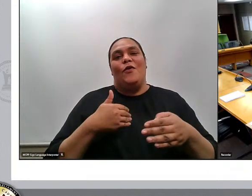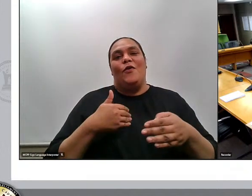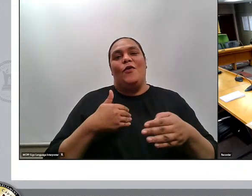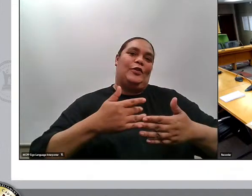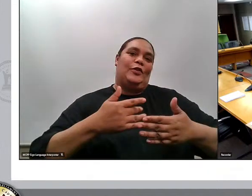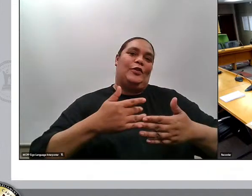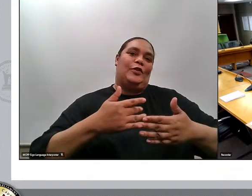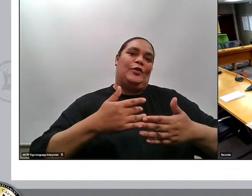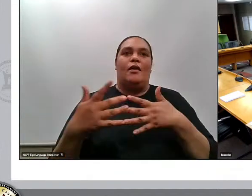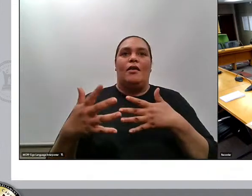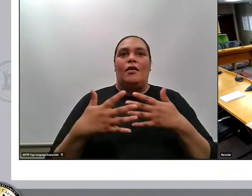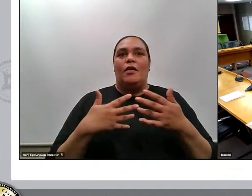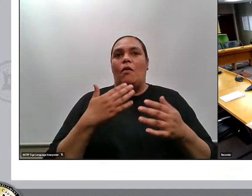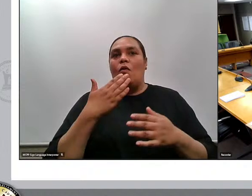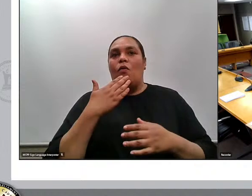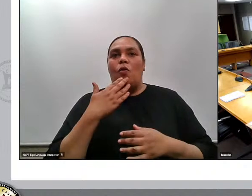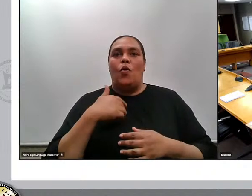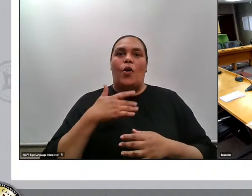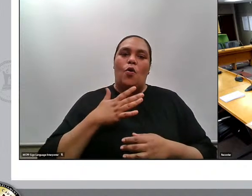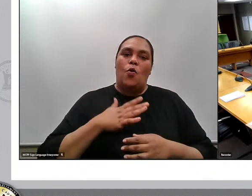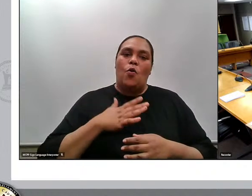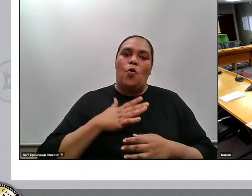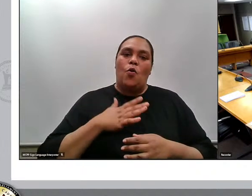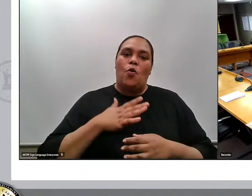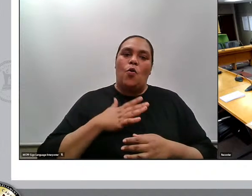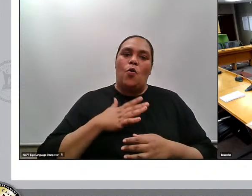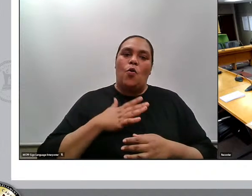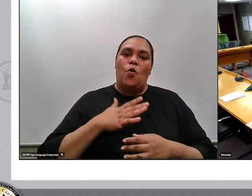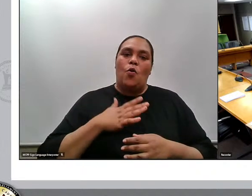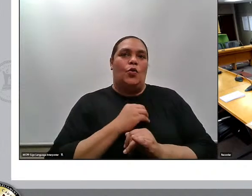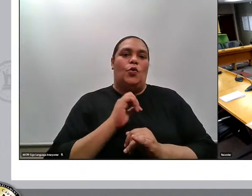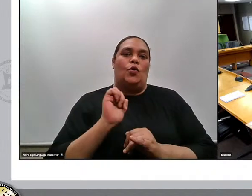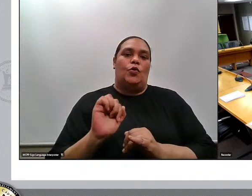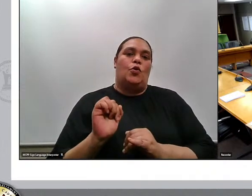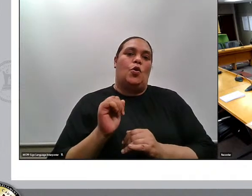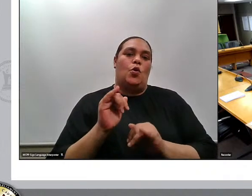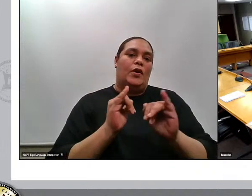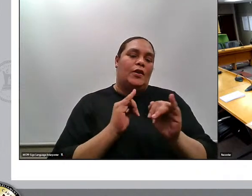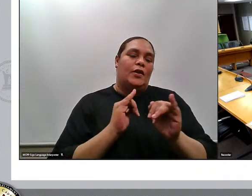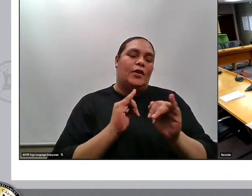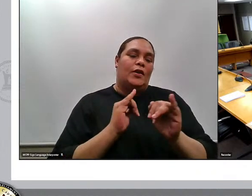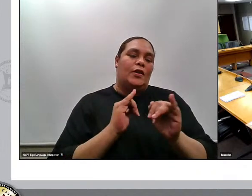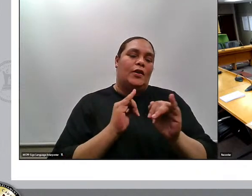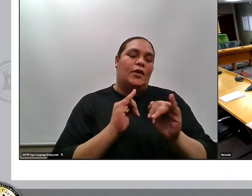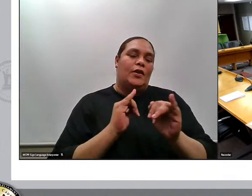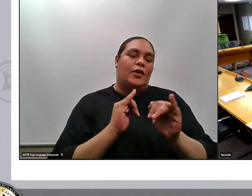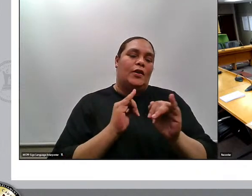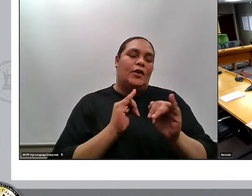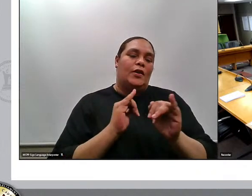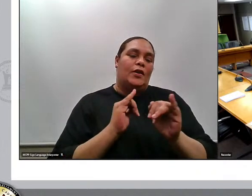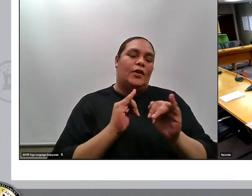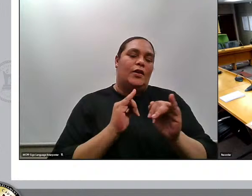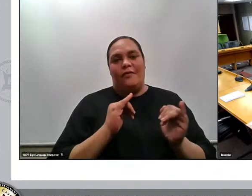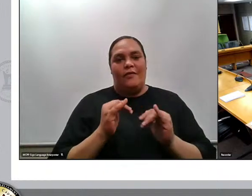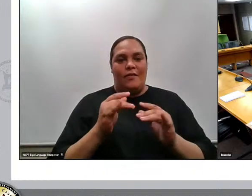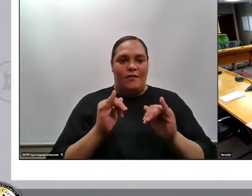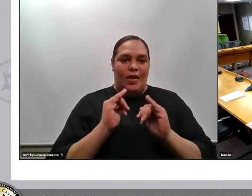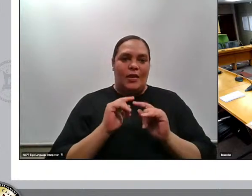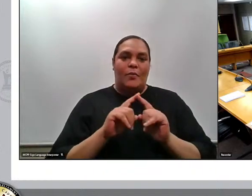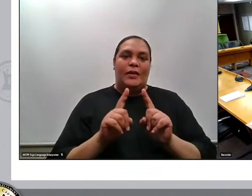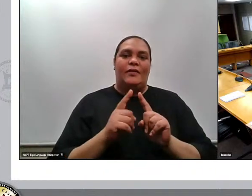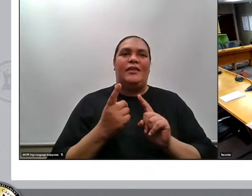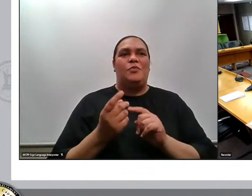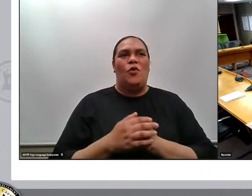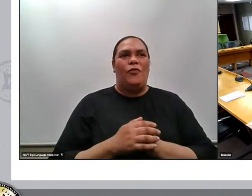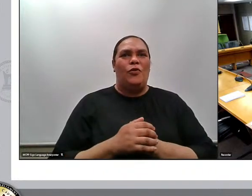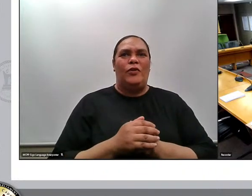discuss who we would be inviting to an interview and who not. Also, can I add